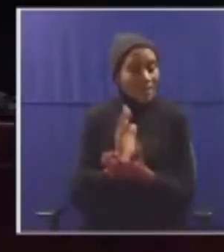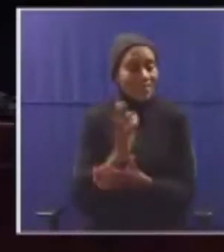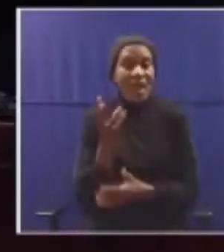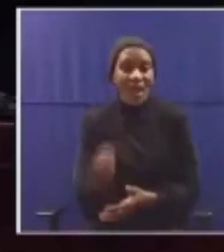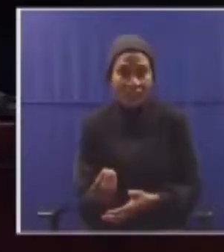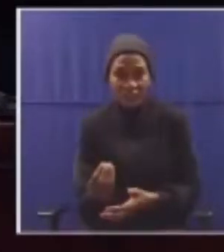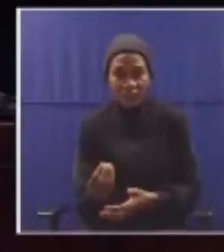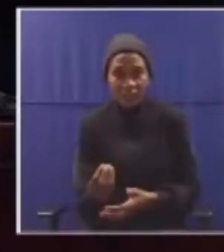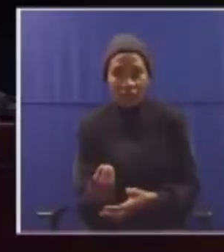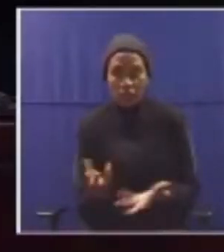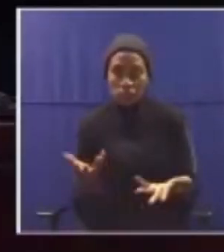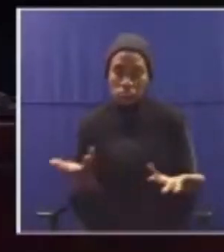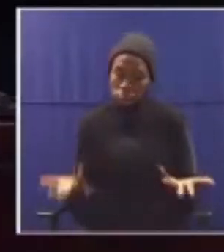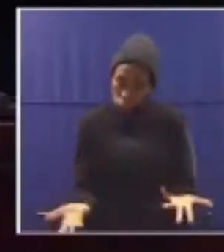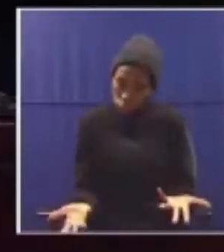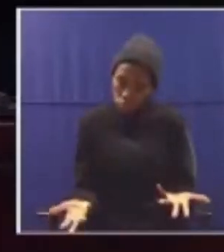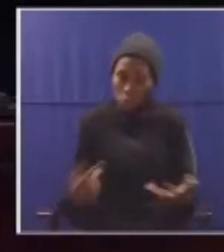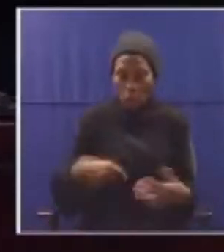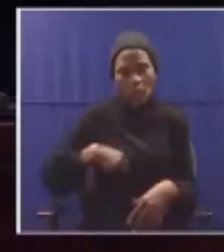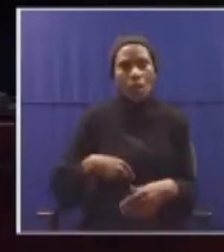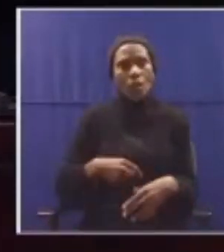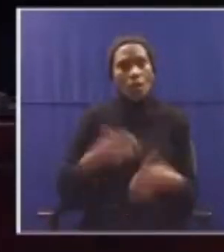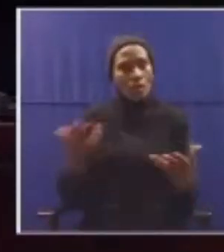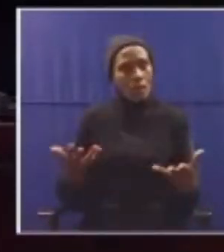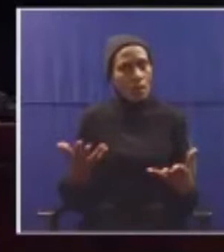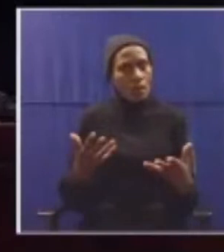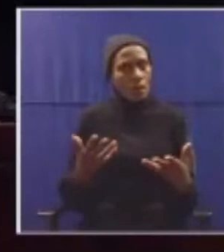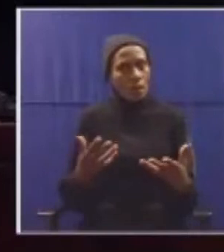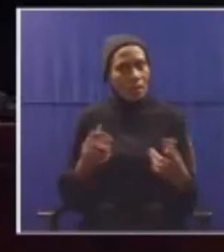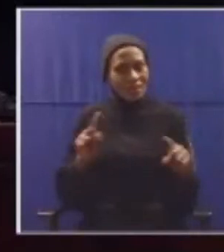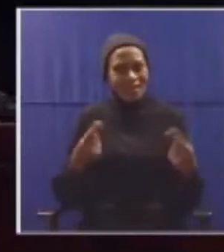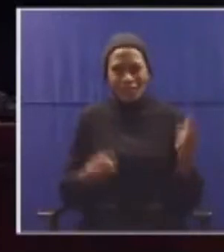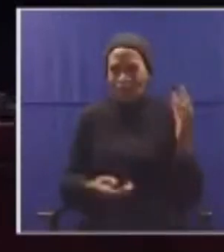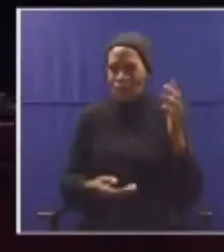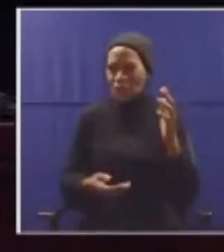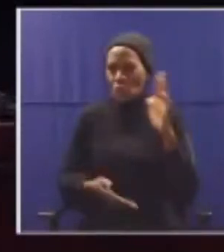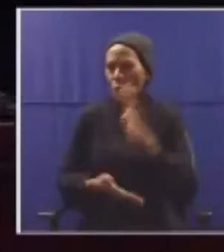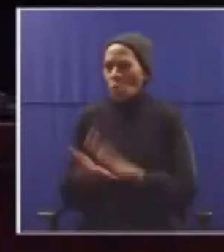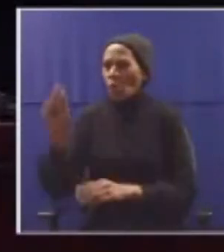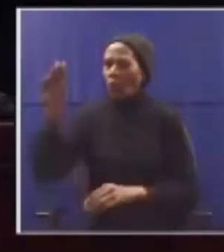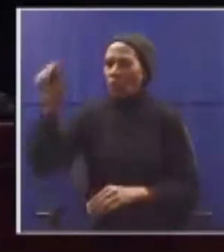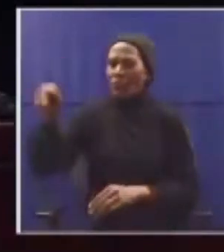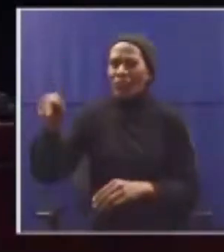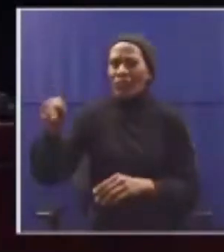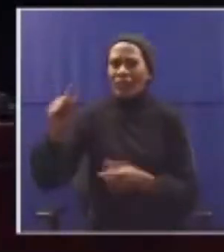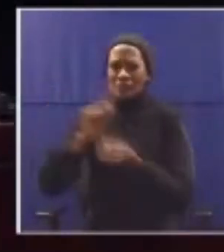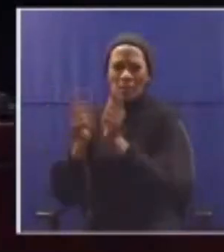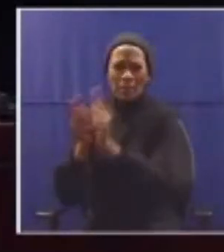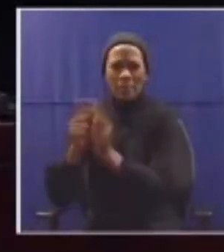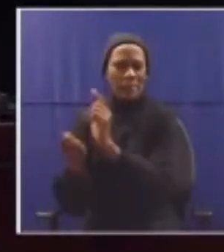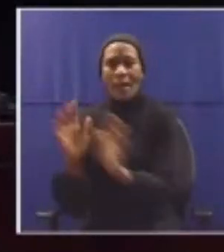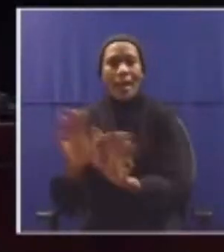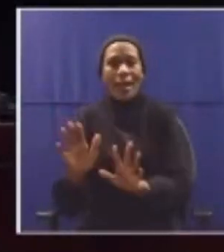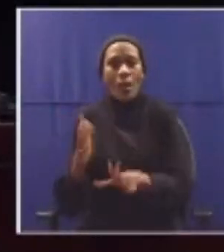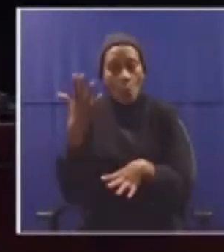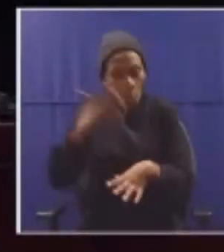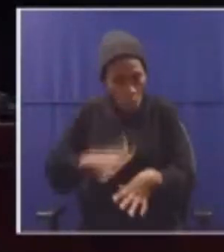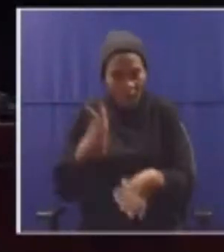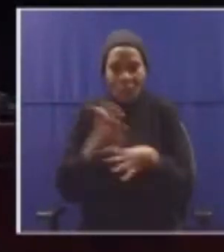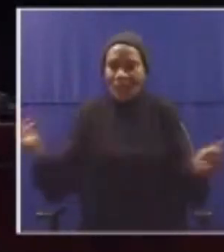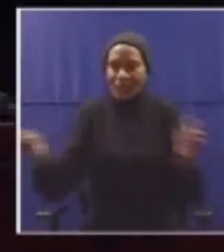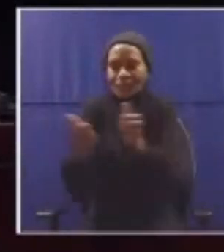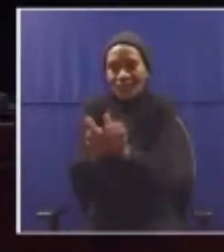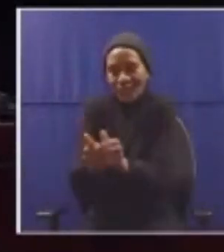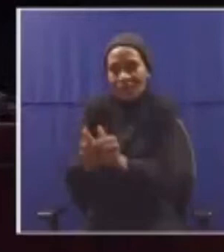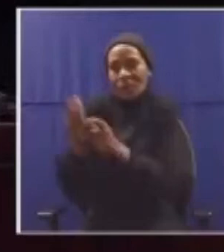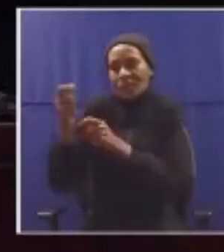rights. So that's what we are doing. We're not going out there to fight with traditional leaders. We're going there to work with them